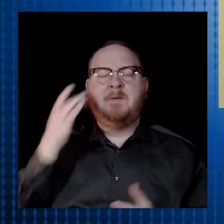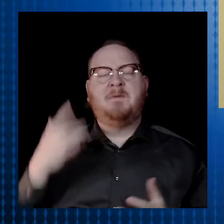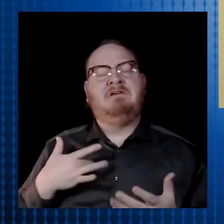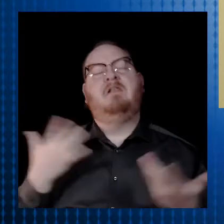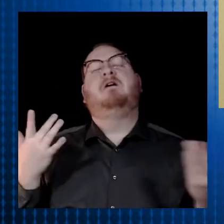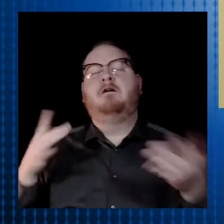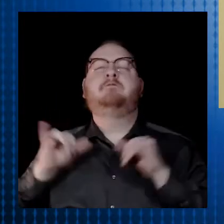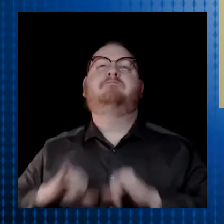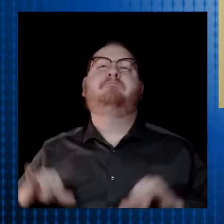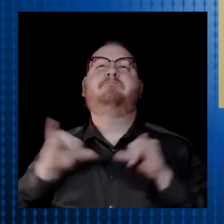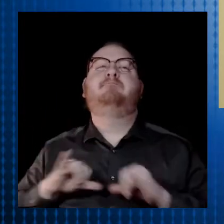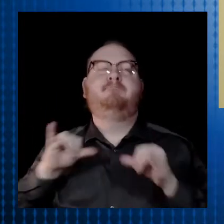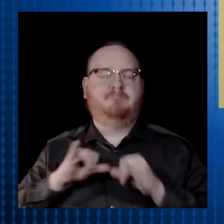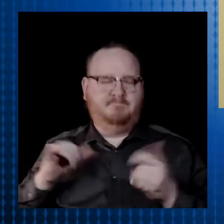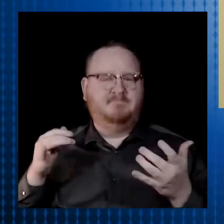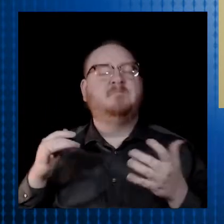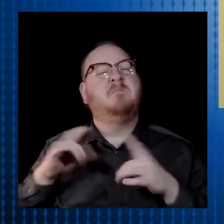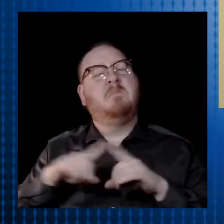you why in a minute.